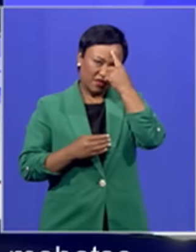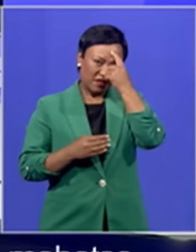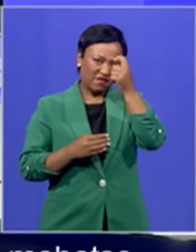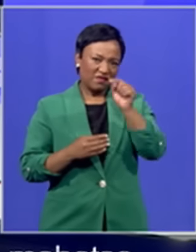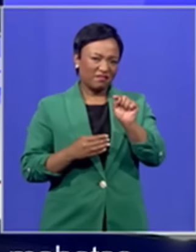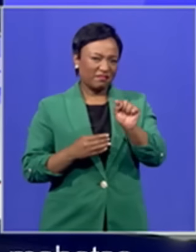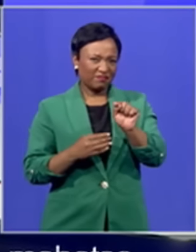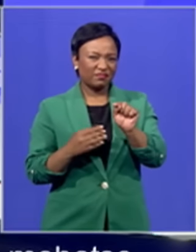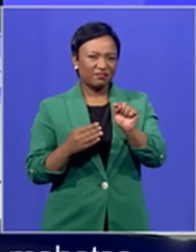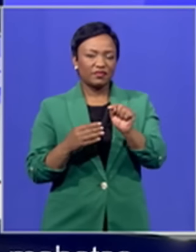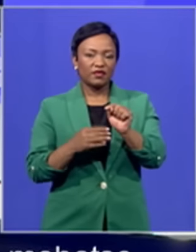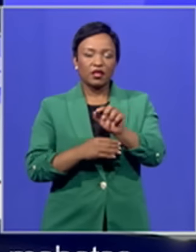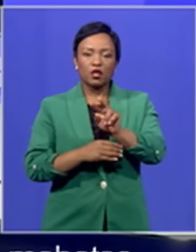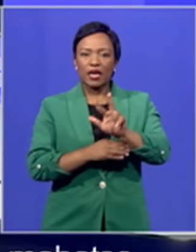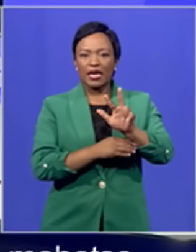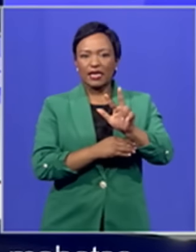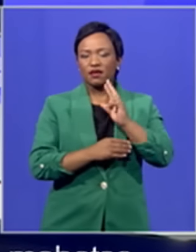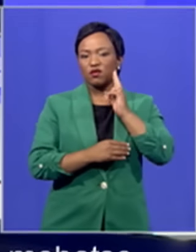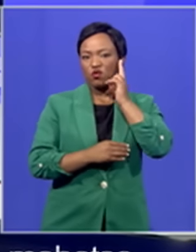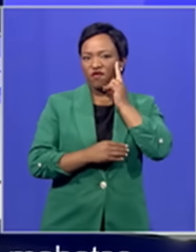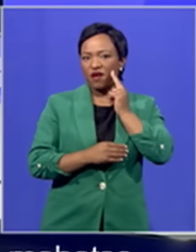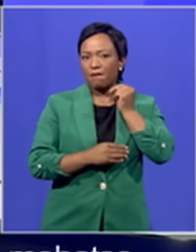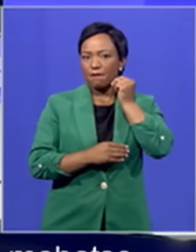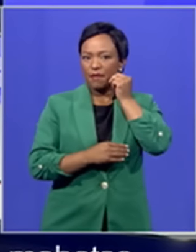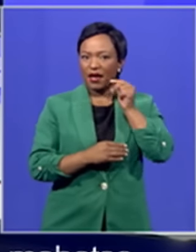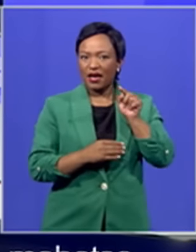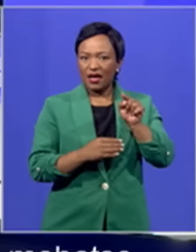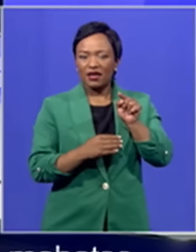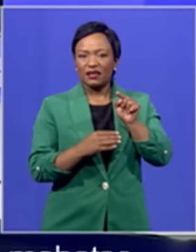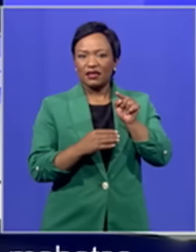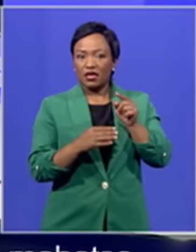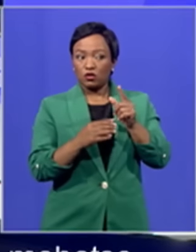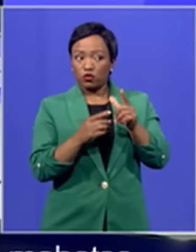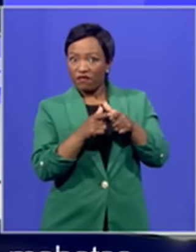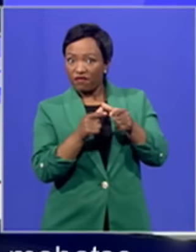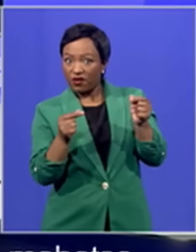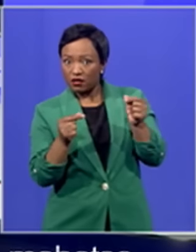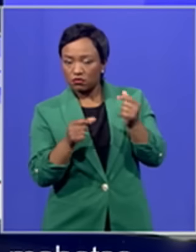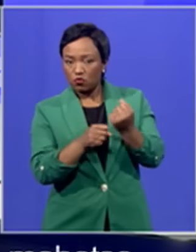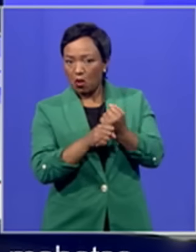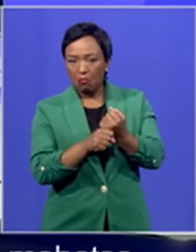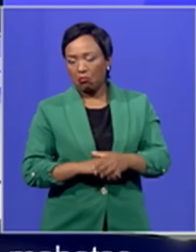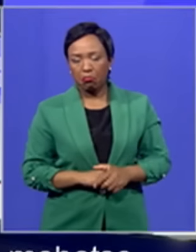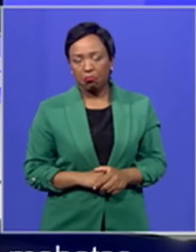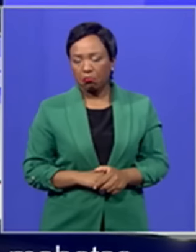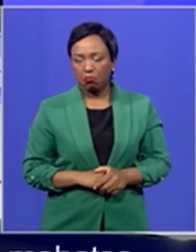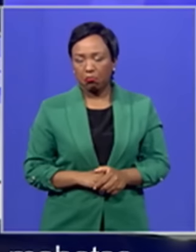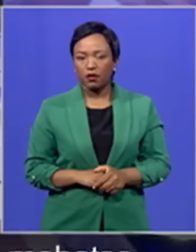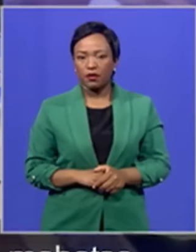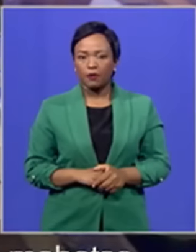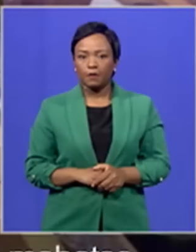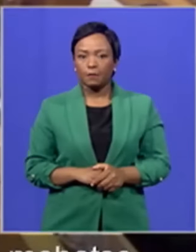ona letšatši la 28 e ka sebela maleba go ka fetša mošomo wo.